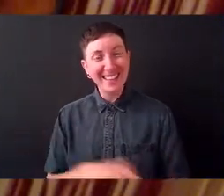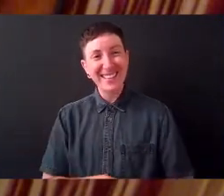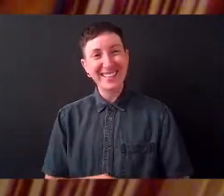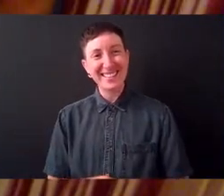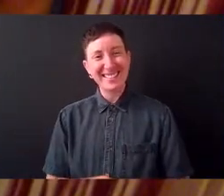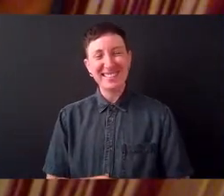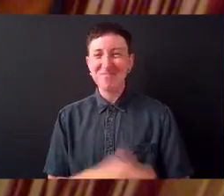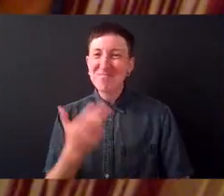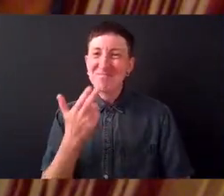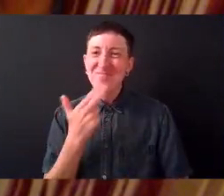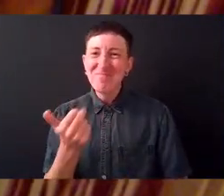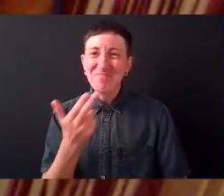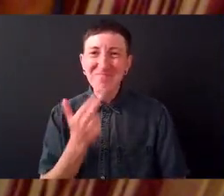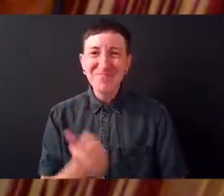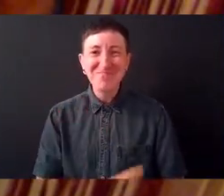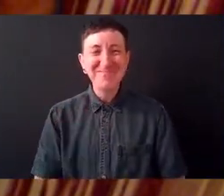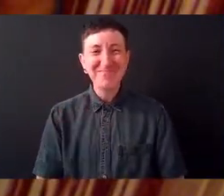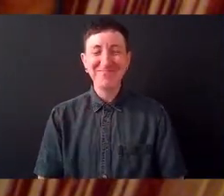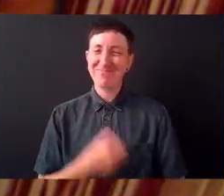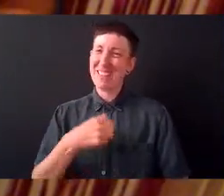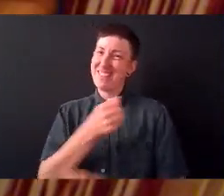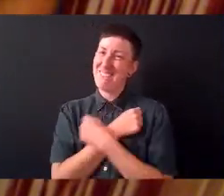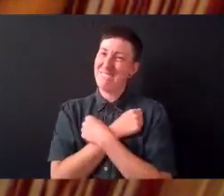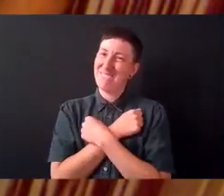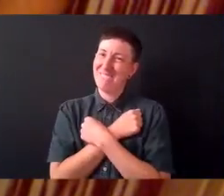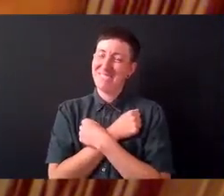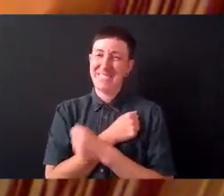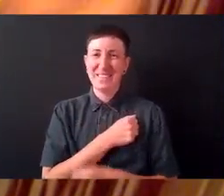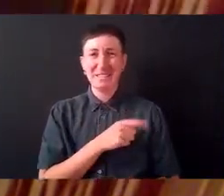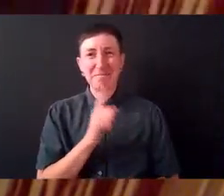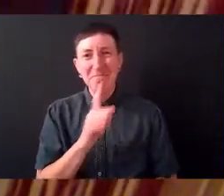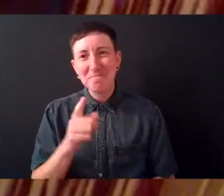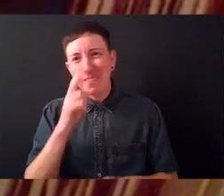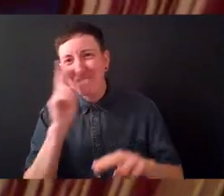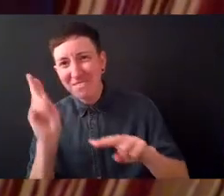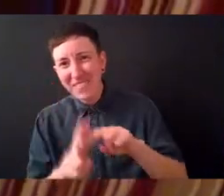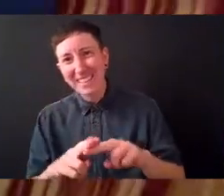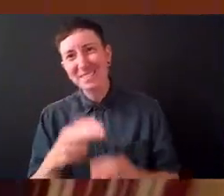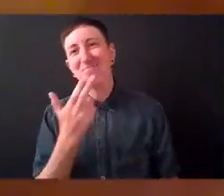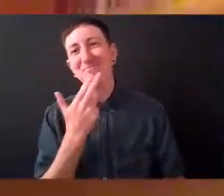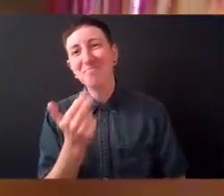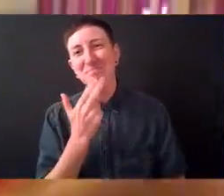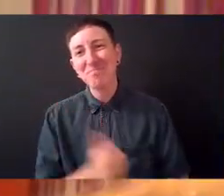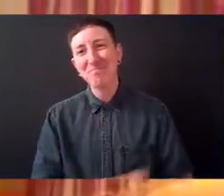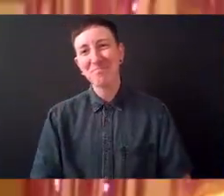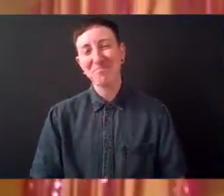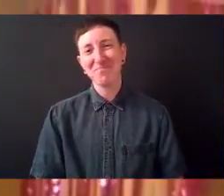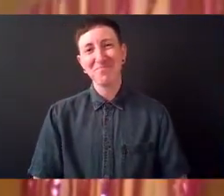Pretty cute. I love him. I think he looks really, really fun.